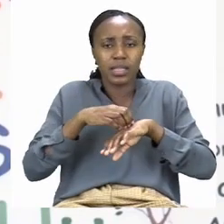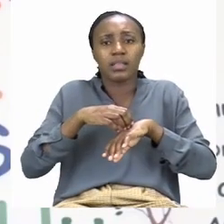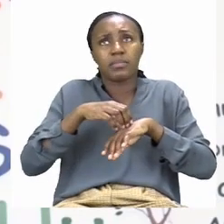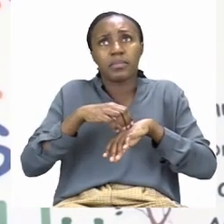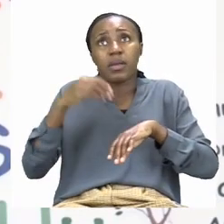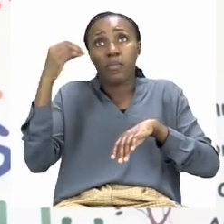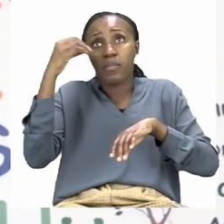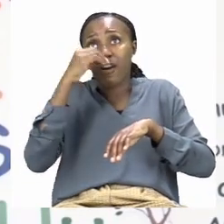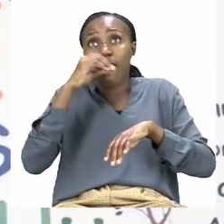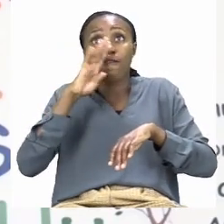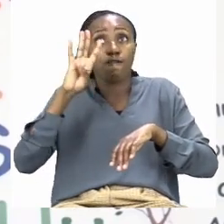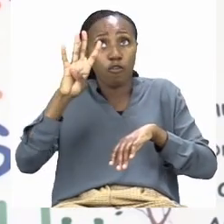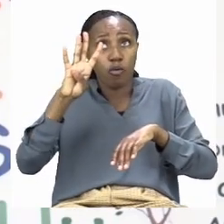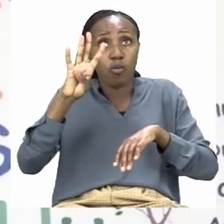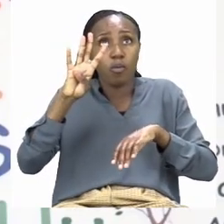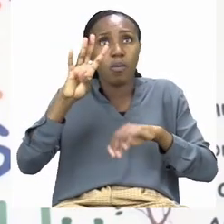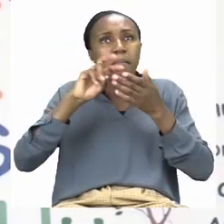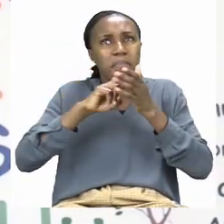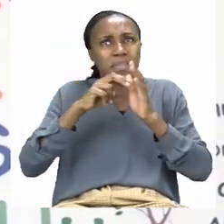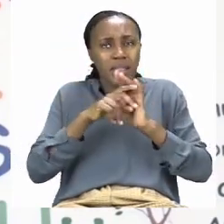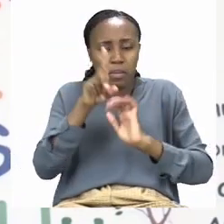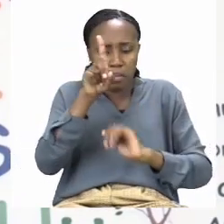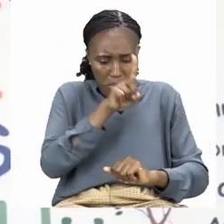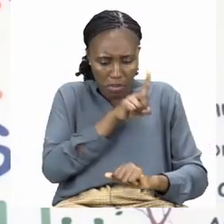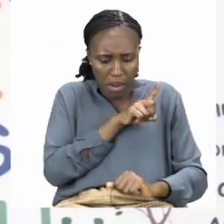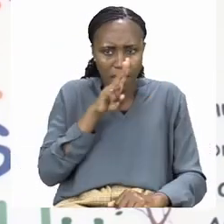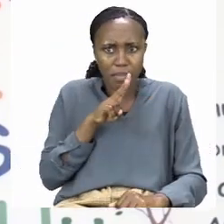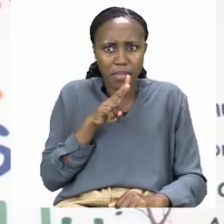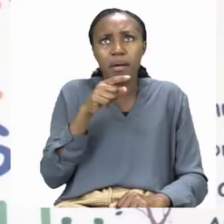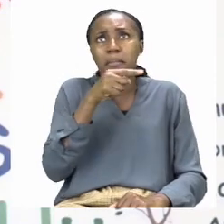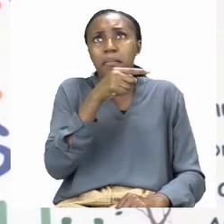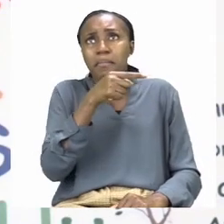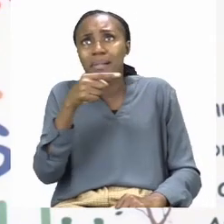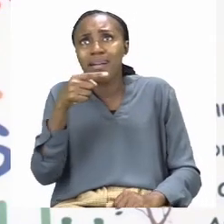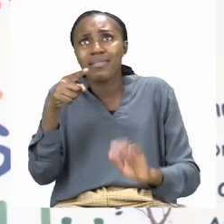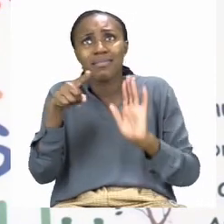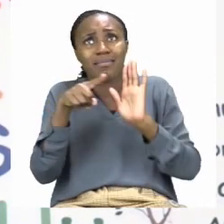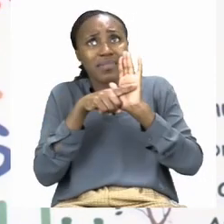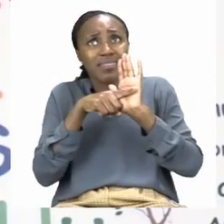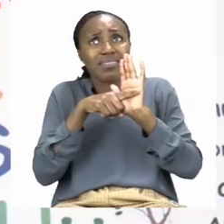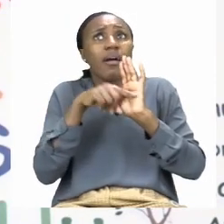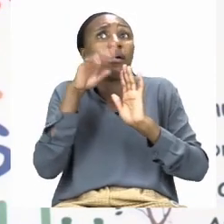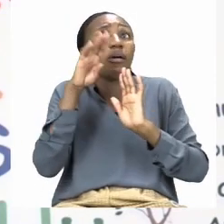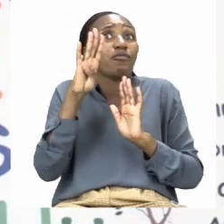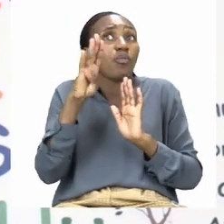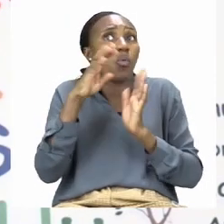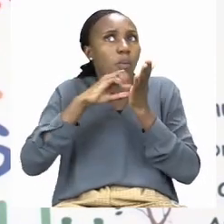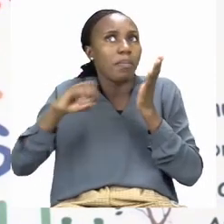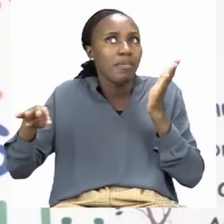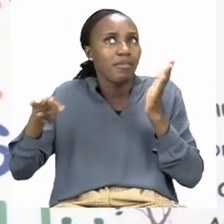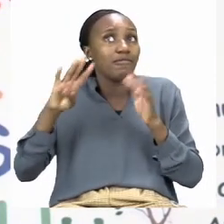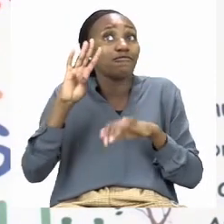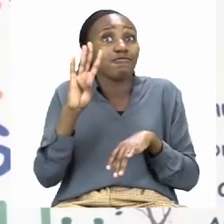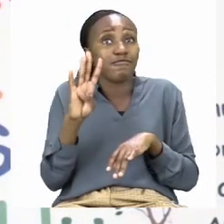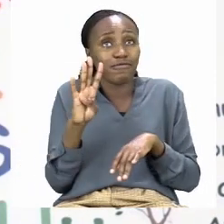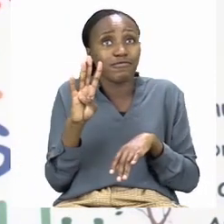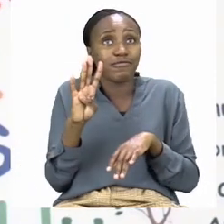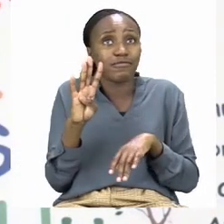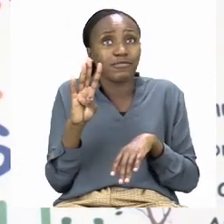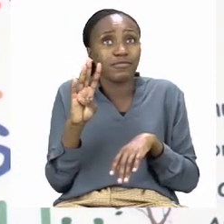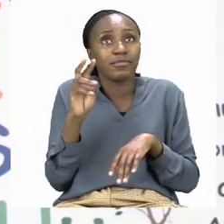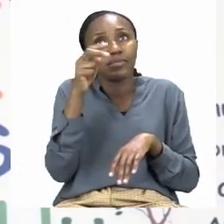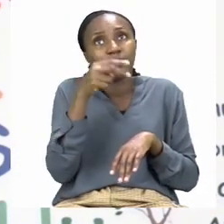does that mean? It means that we have to minus or subtract the